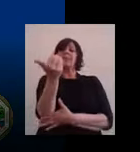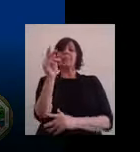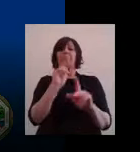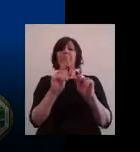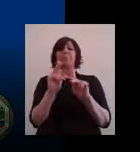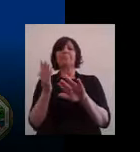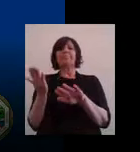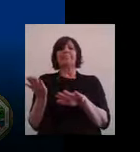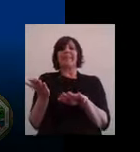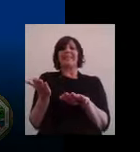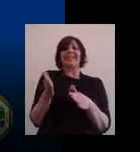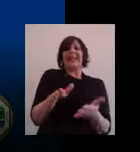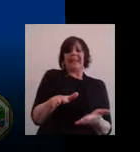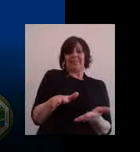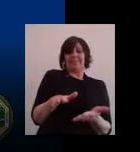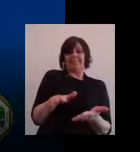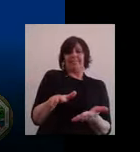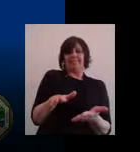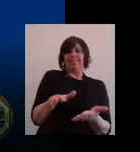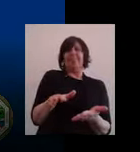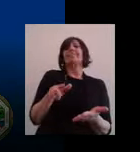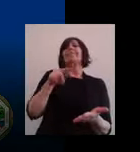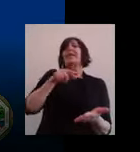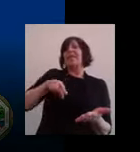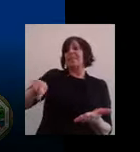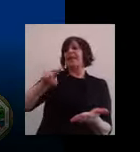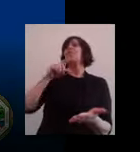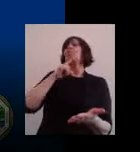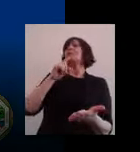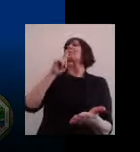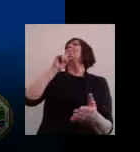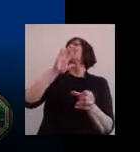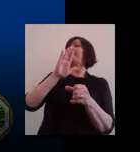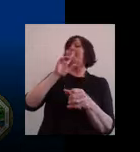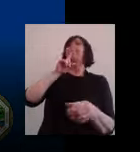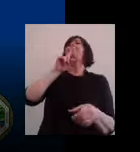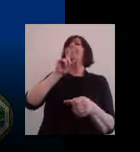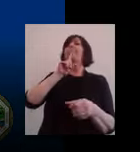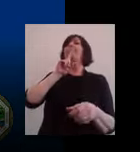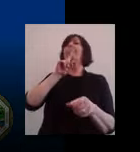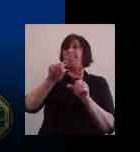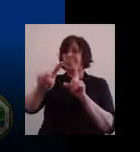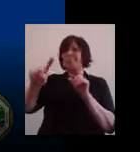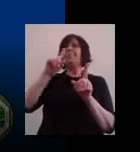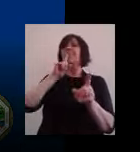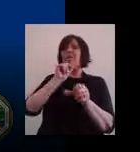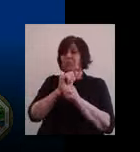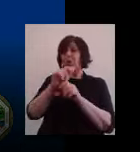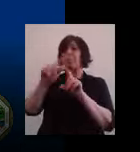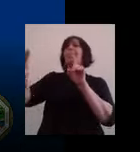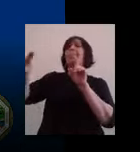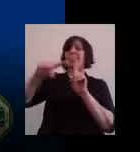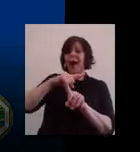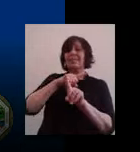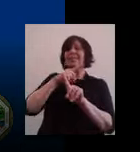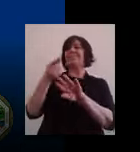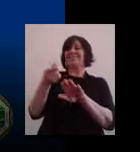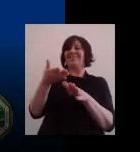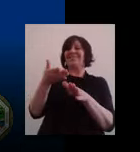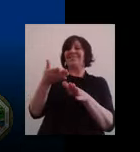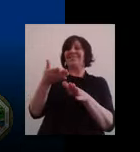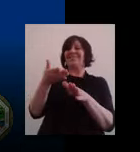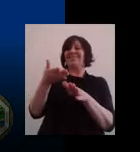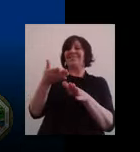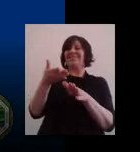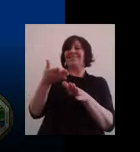These are all known confirmed positive cases before death. There are no presumed positive cases once again, and I do want to offer my deepest condolences to all who've